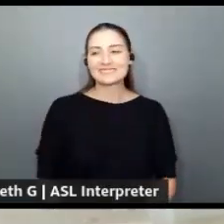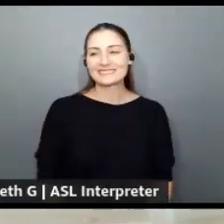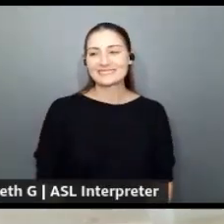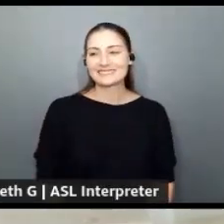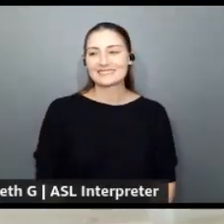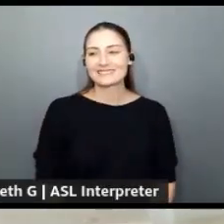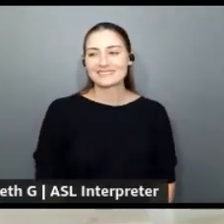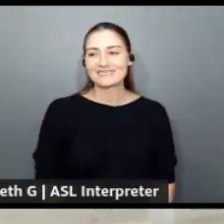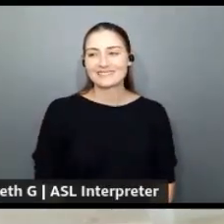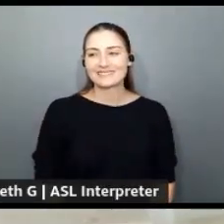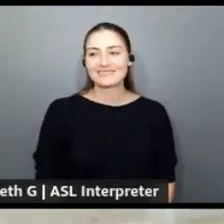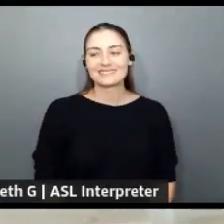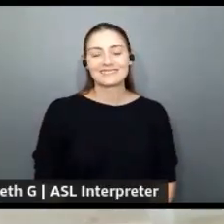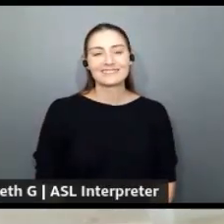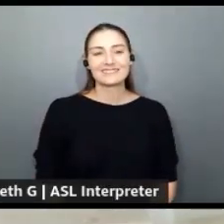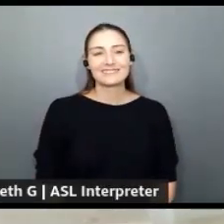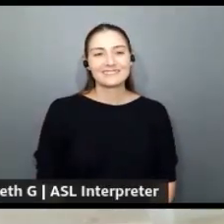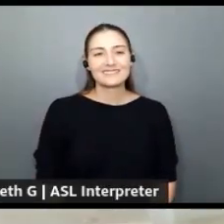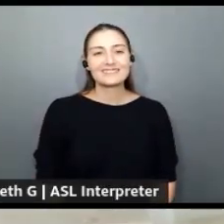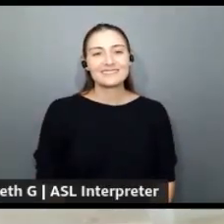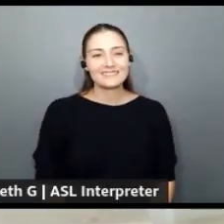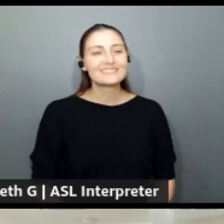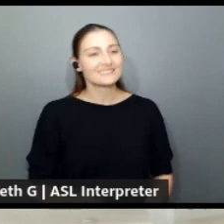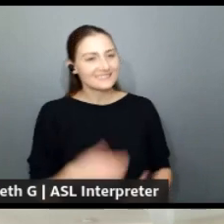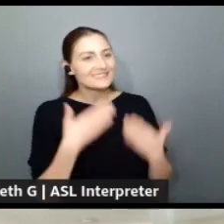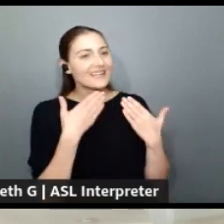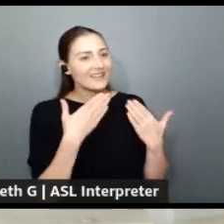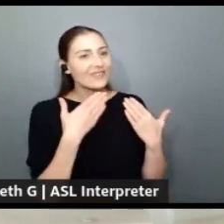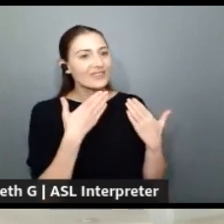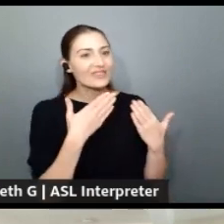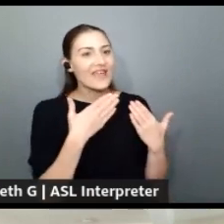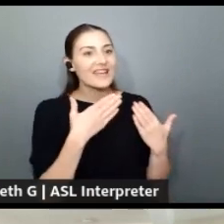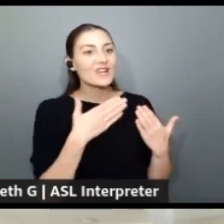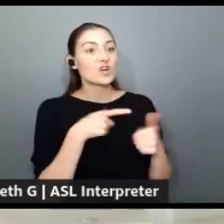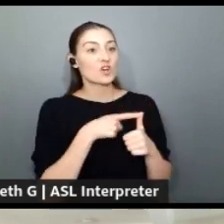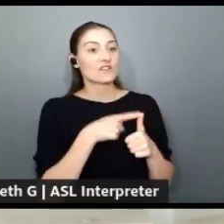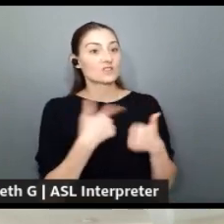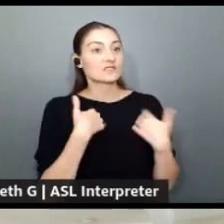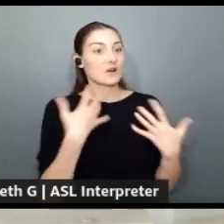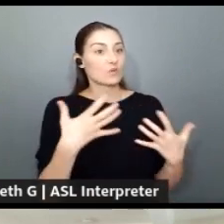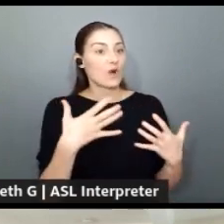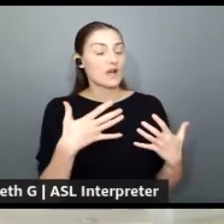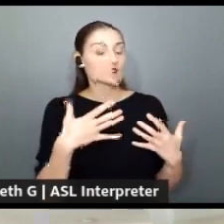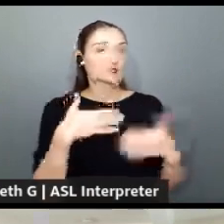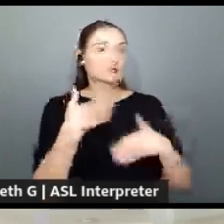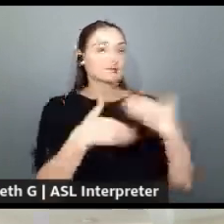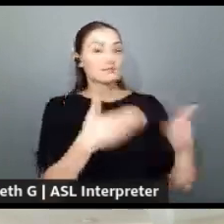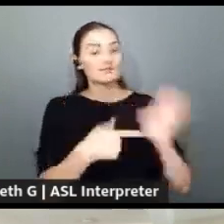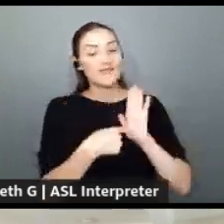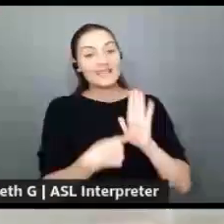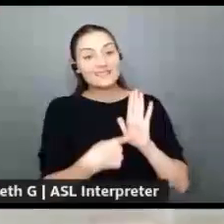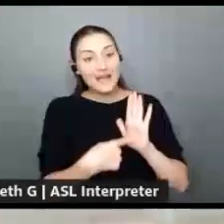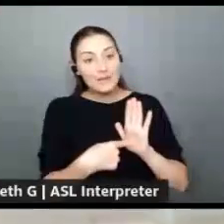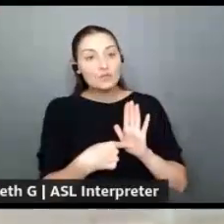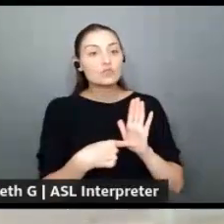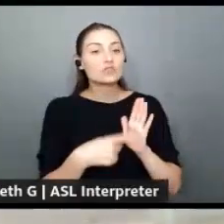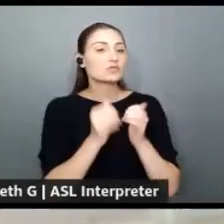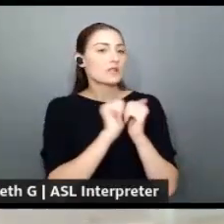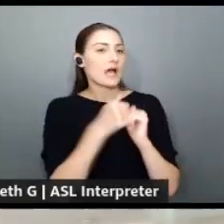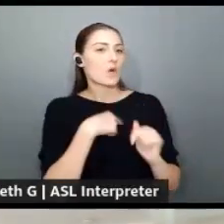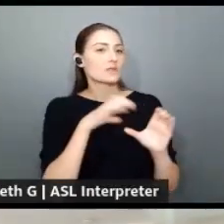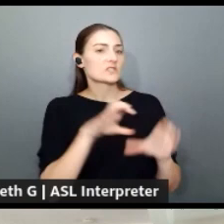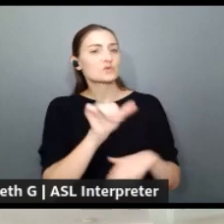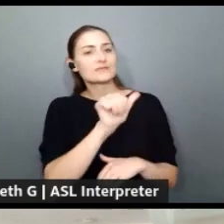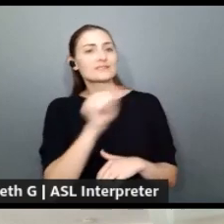Yeah, thanks, Parjat. So yeah, firstly, we'd want to go through an example of how we provision 10